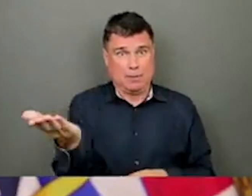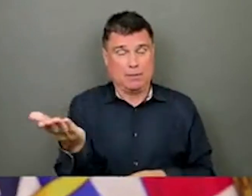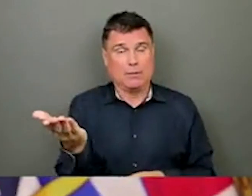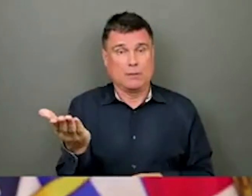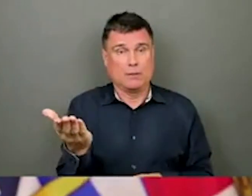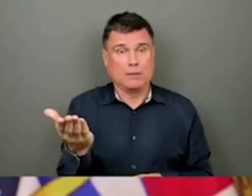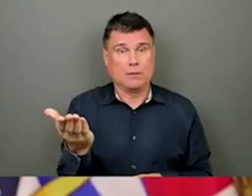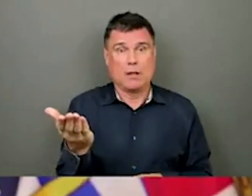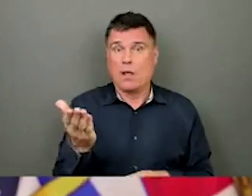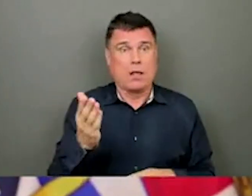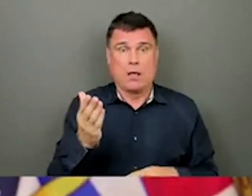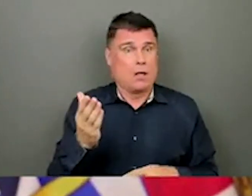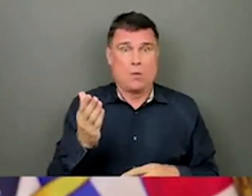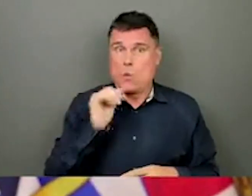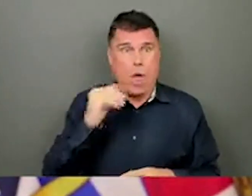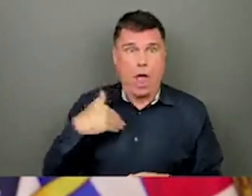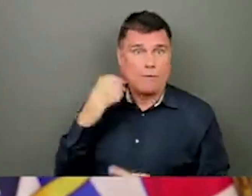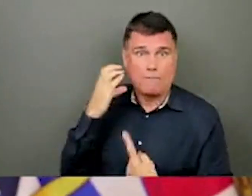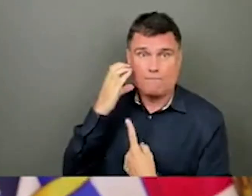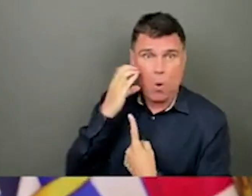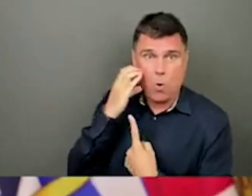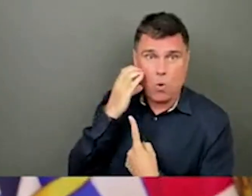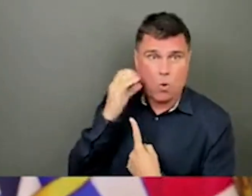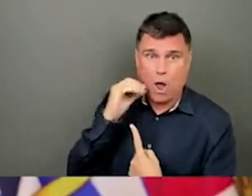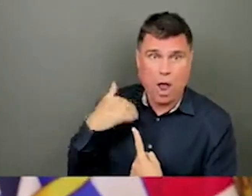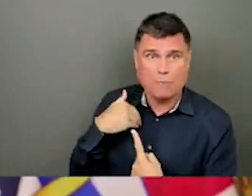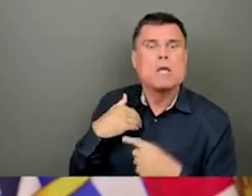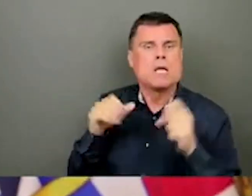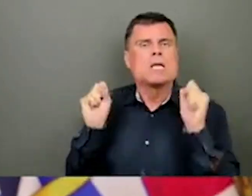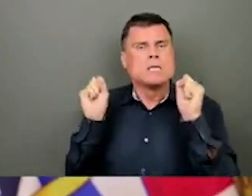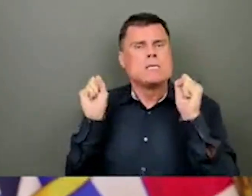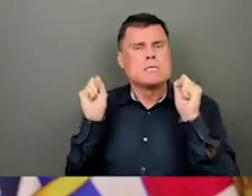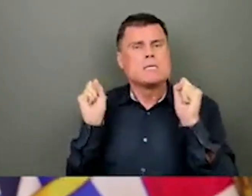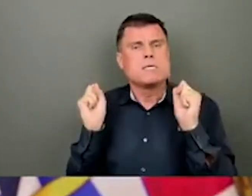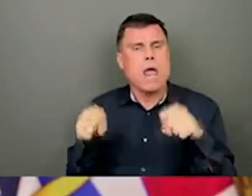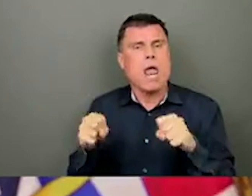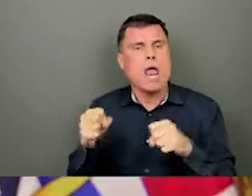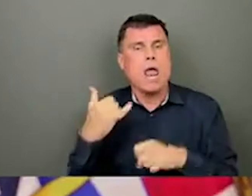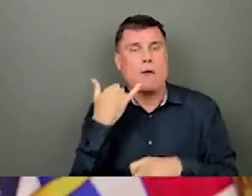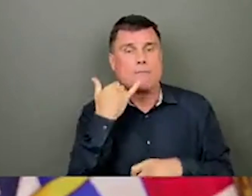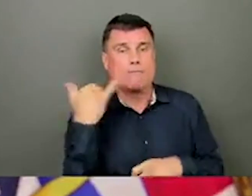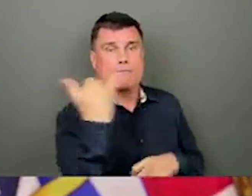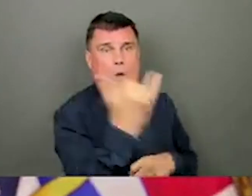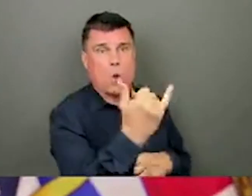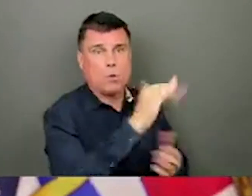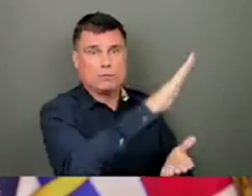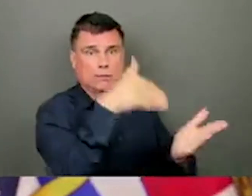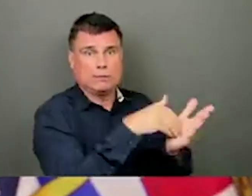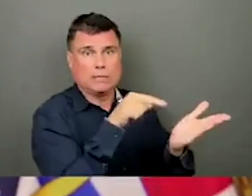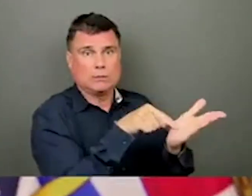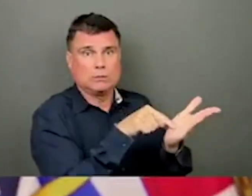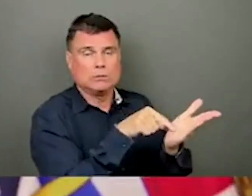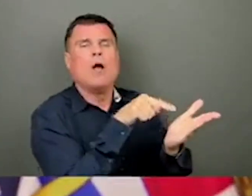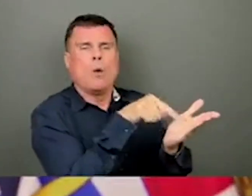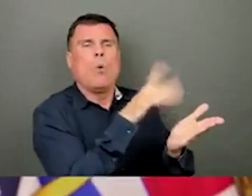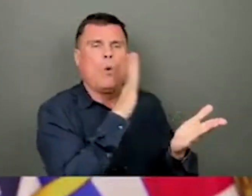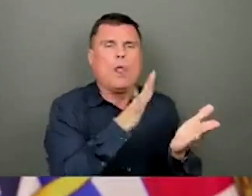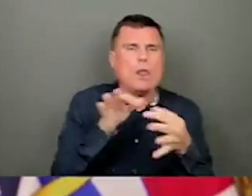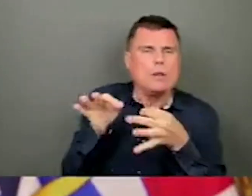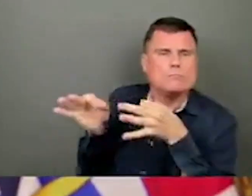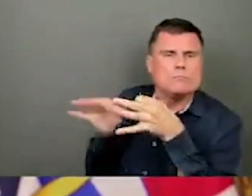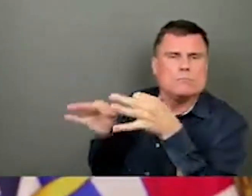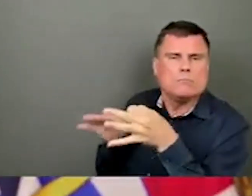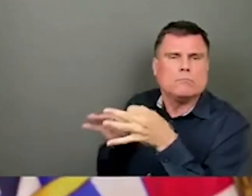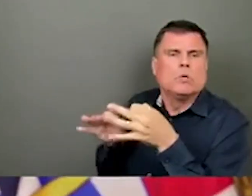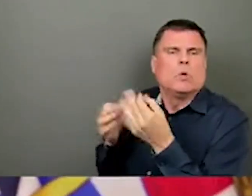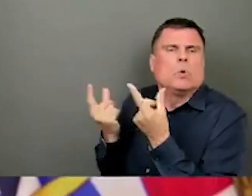a phone to be able to do this through our call center, and we'll be ramping up and giving you the details of that in the coming weeks.